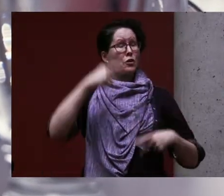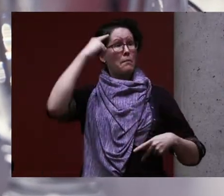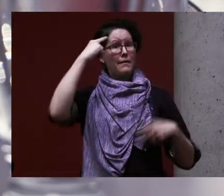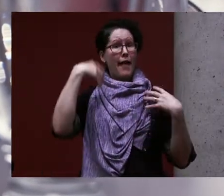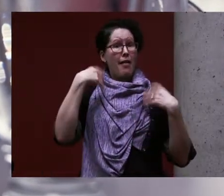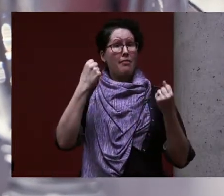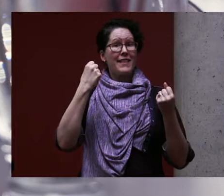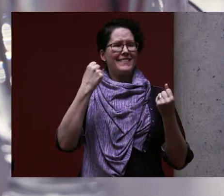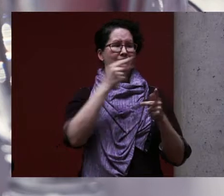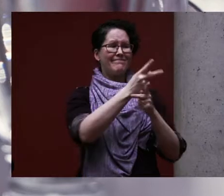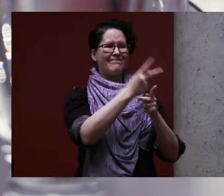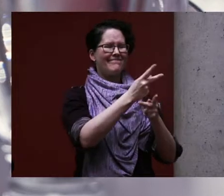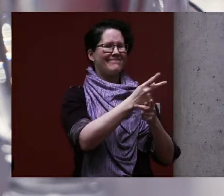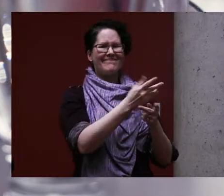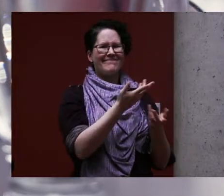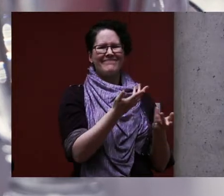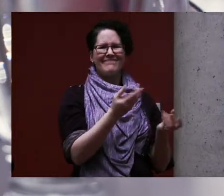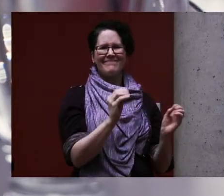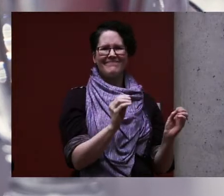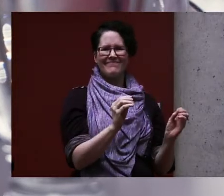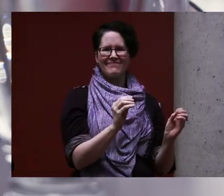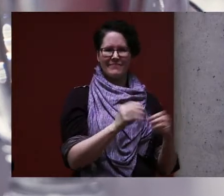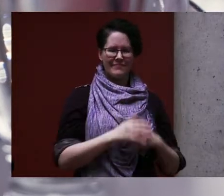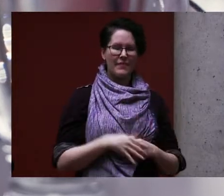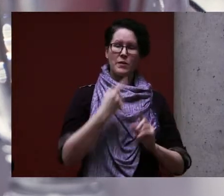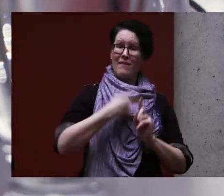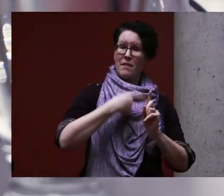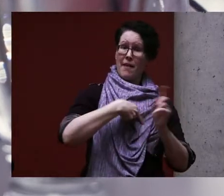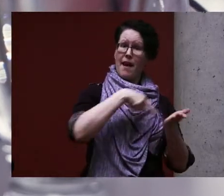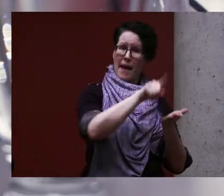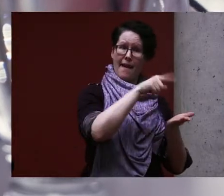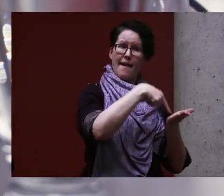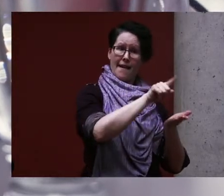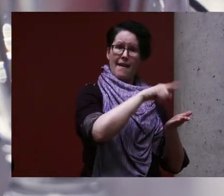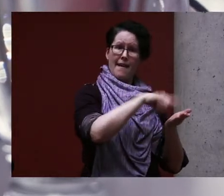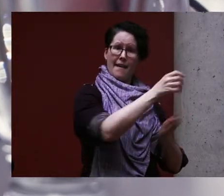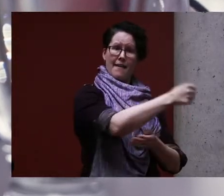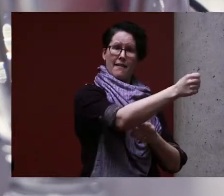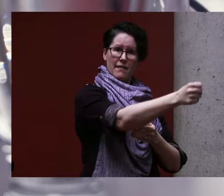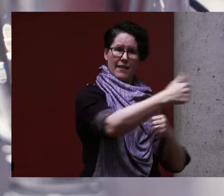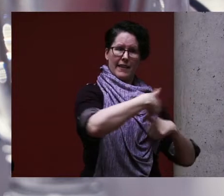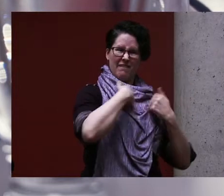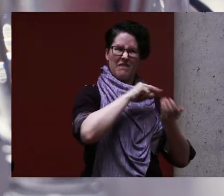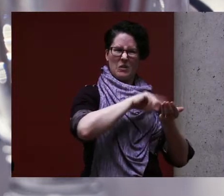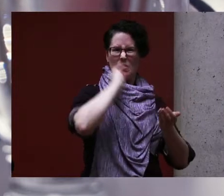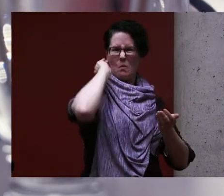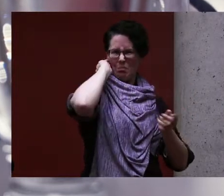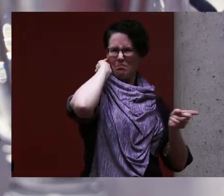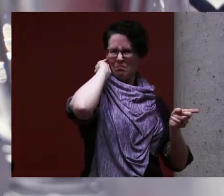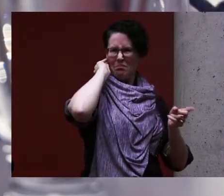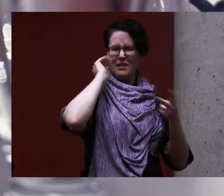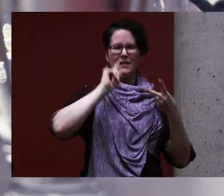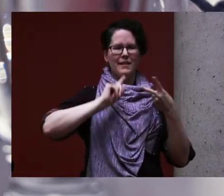mental capabilities. So along with paying the monthly fee for Laura to live there, we opted to also